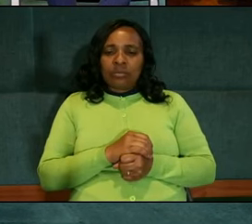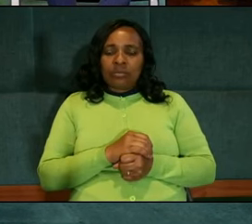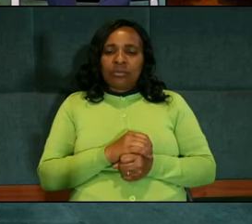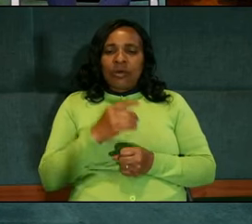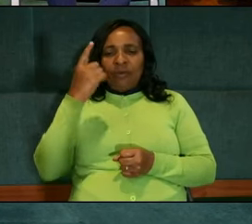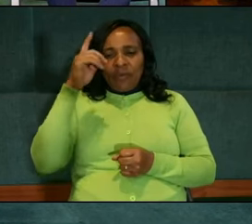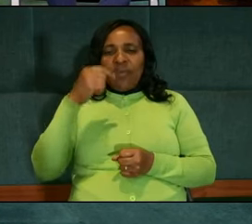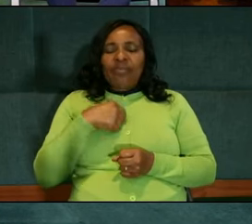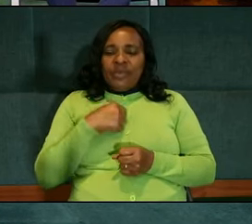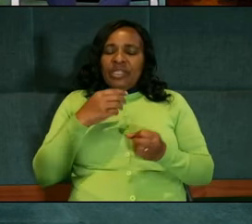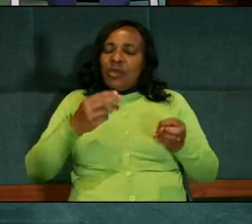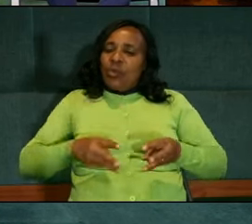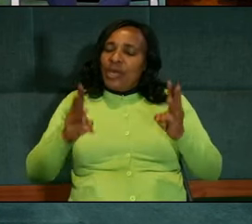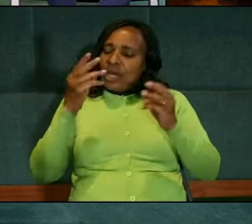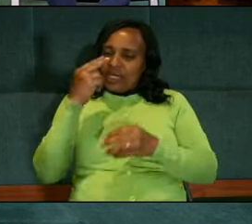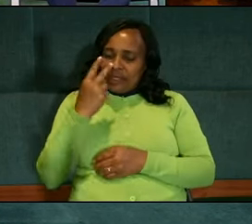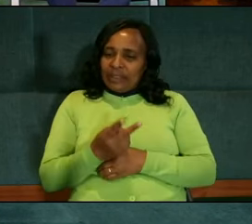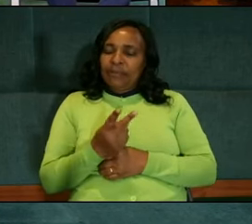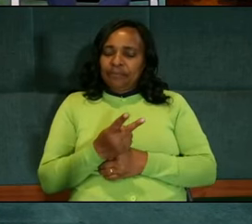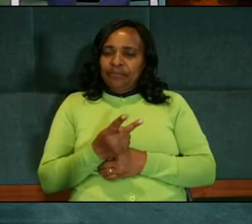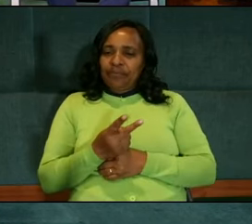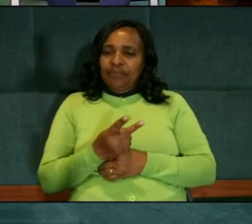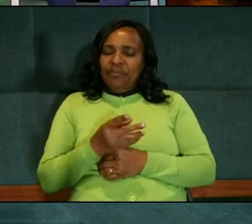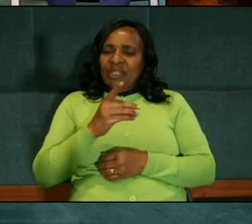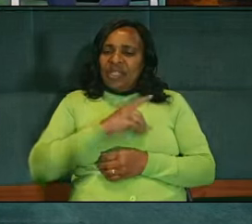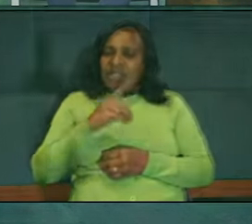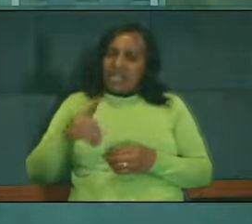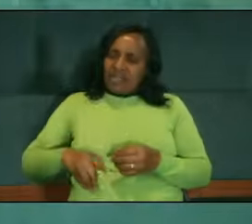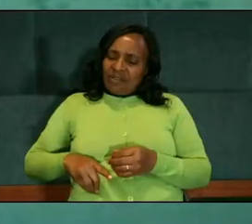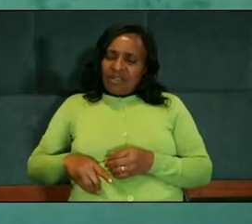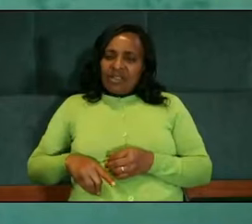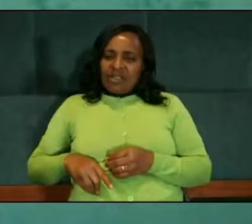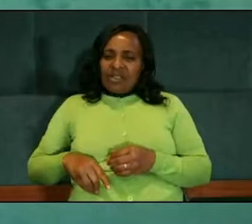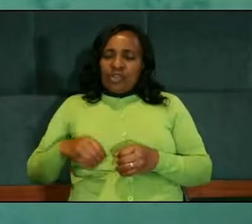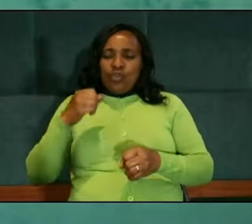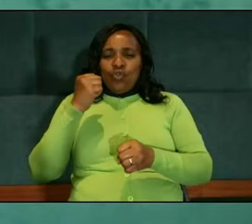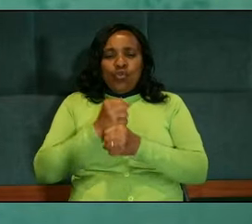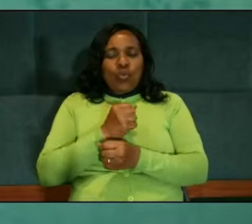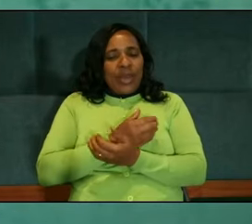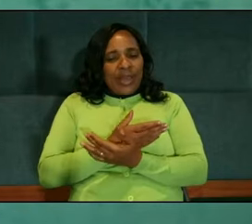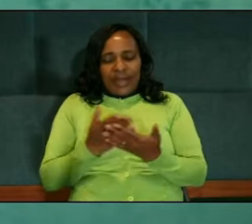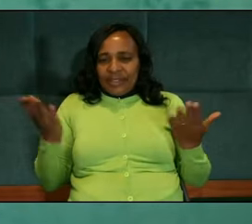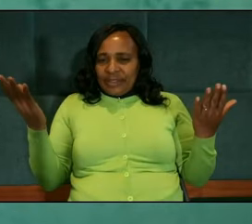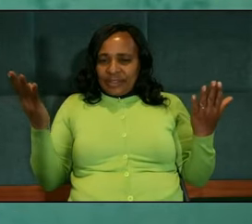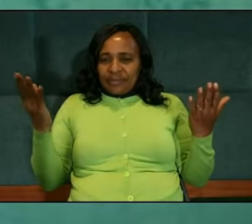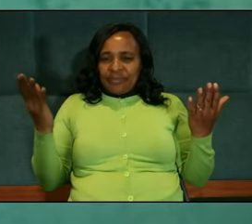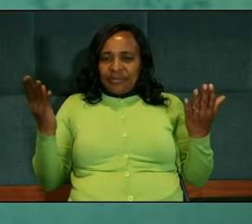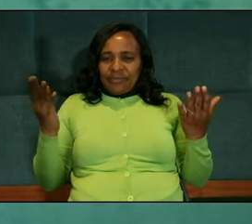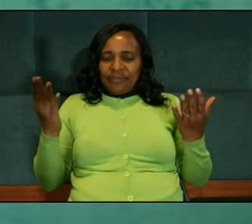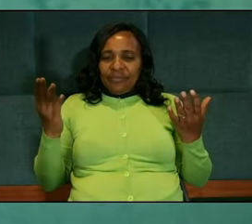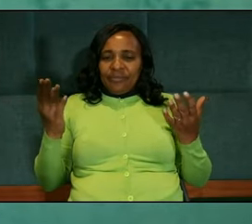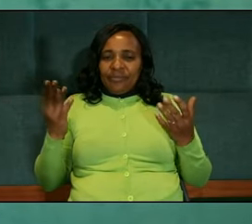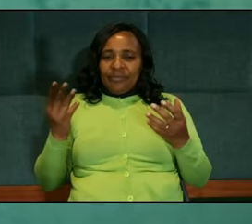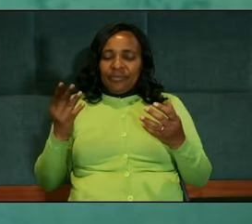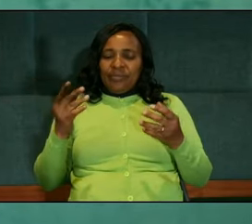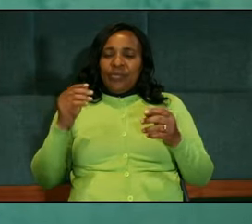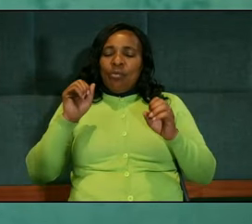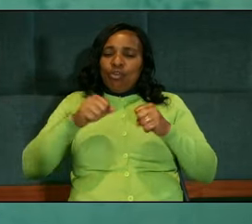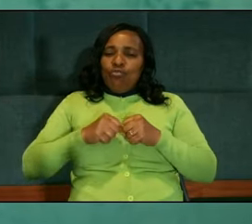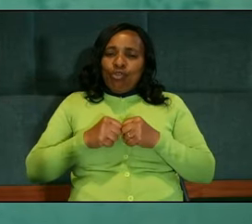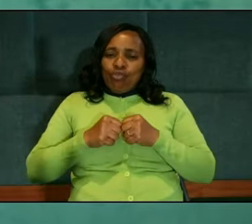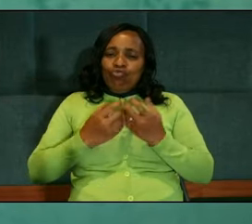For me, the way I see it, David didn't really do anything to